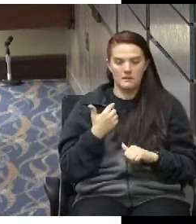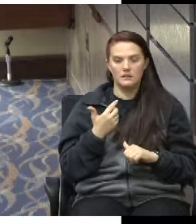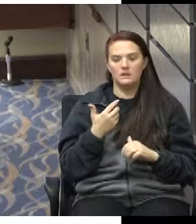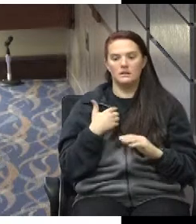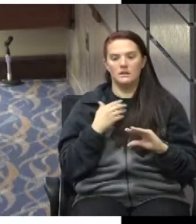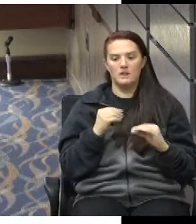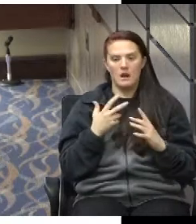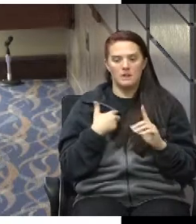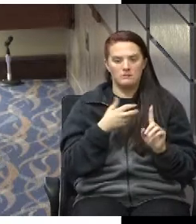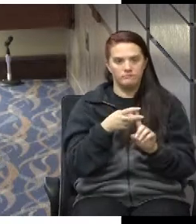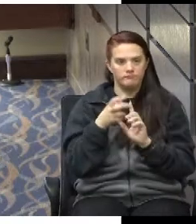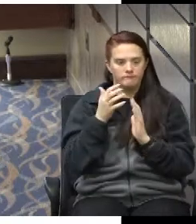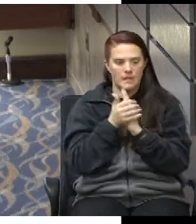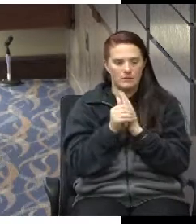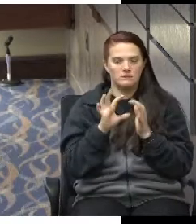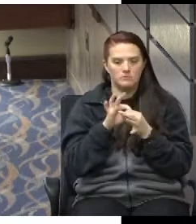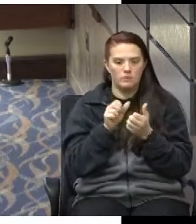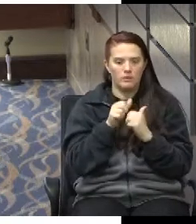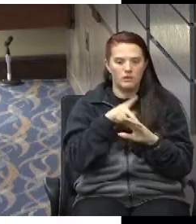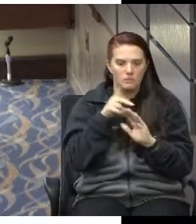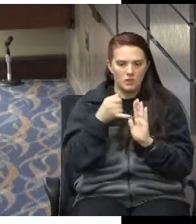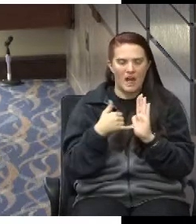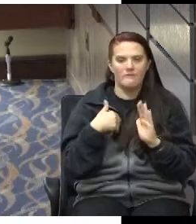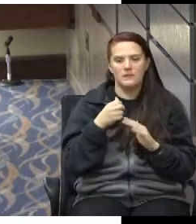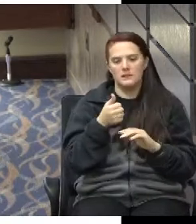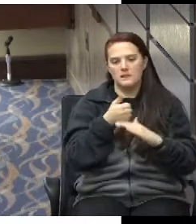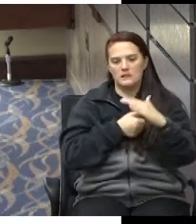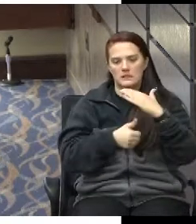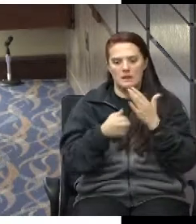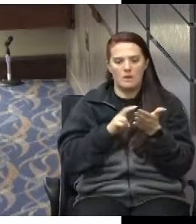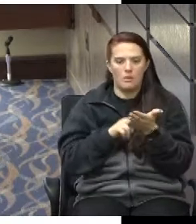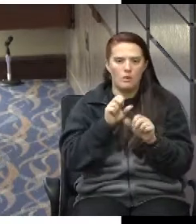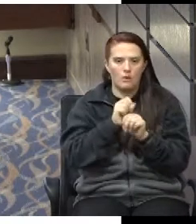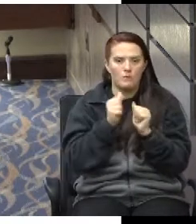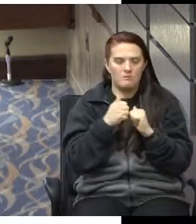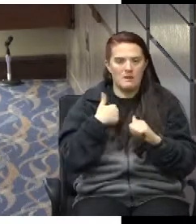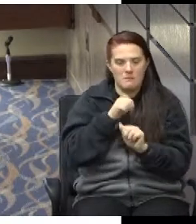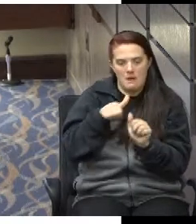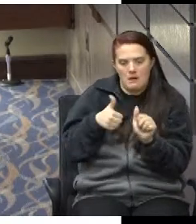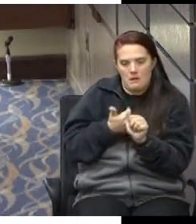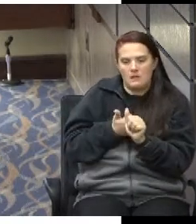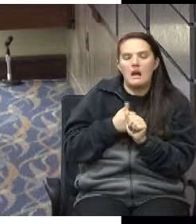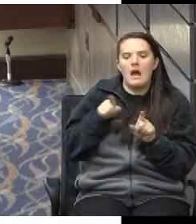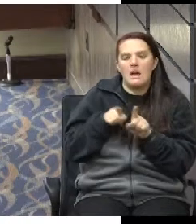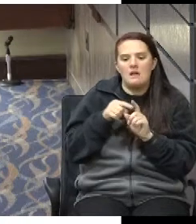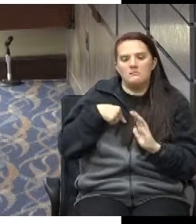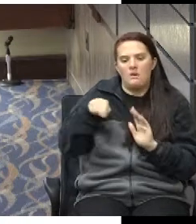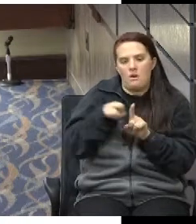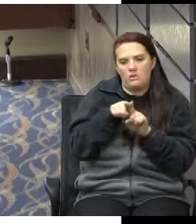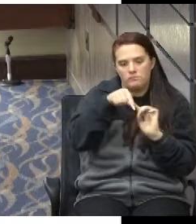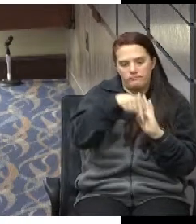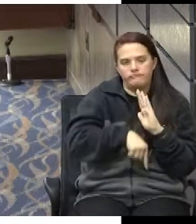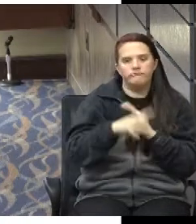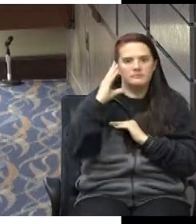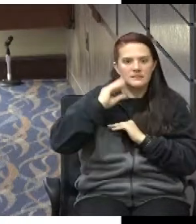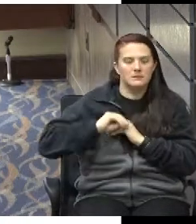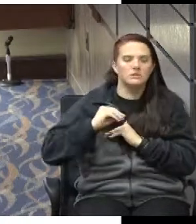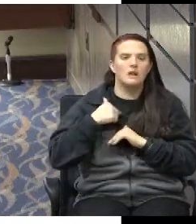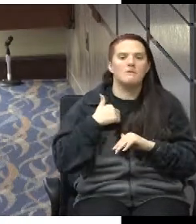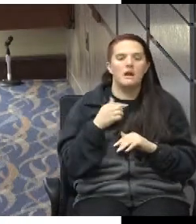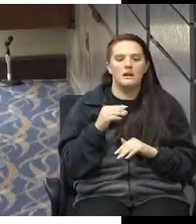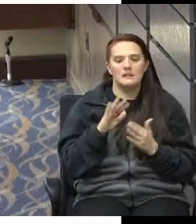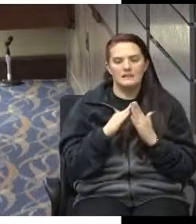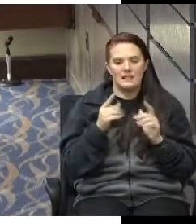bring talent around projects. So I have a subcontractor that's going to be working with me behind the scenes who has an extensive experience. Not only am I a former city manager,